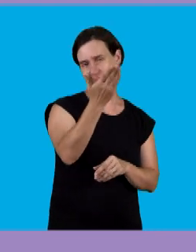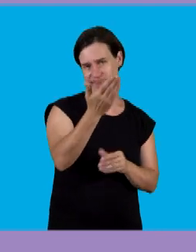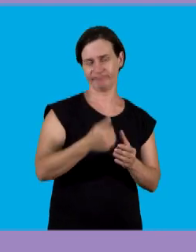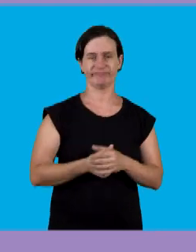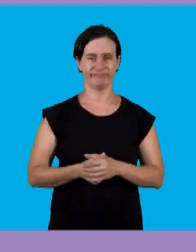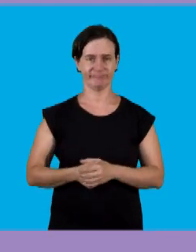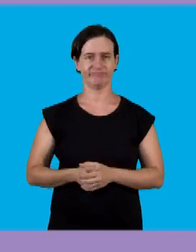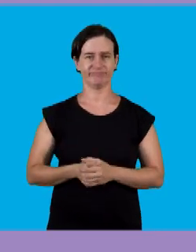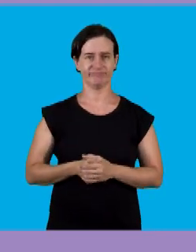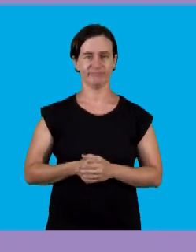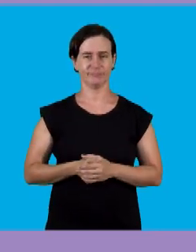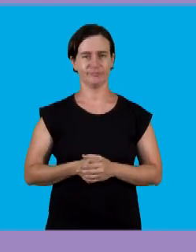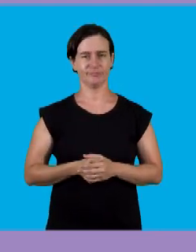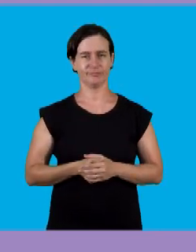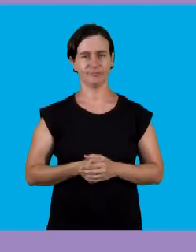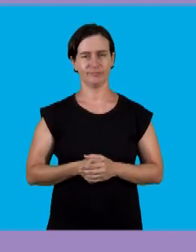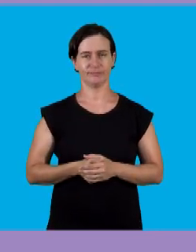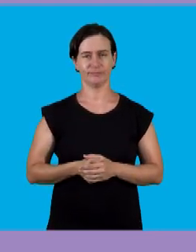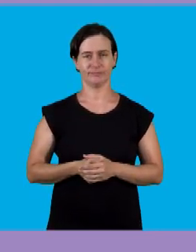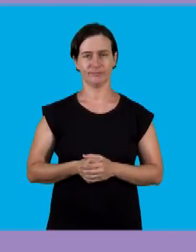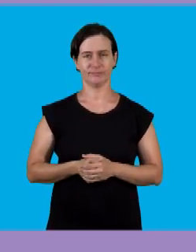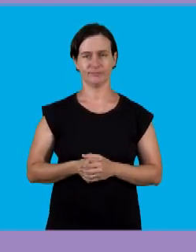there, they have an exponent of